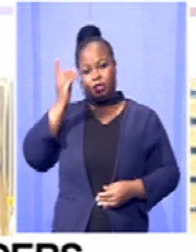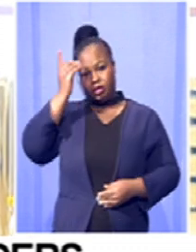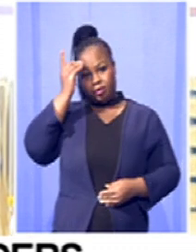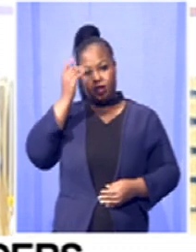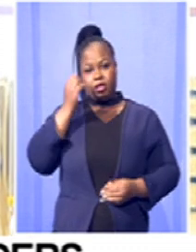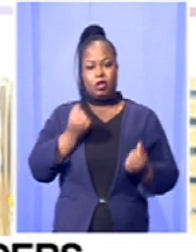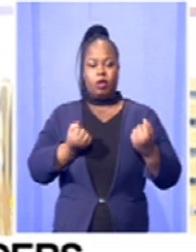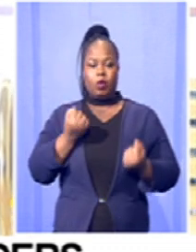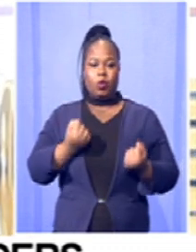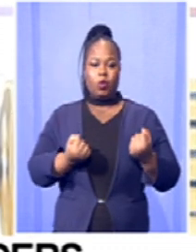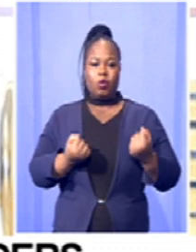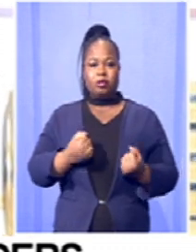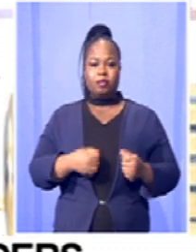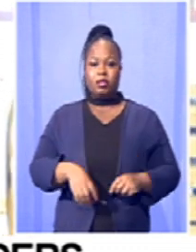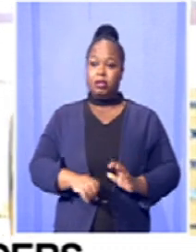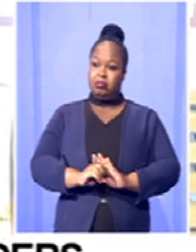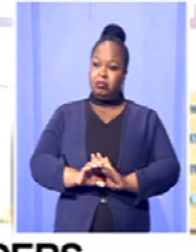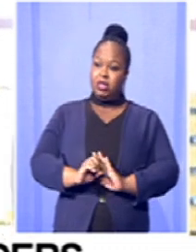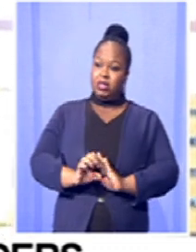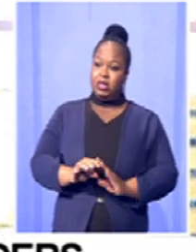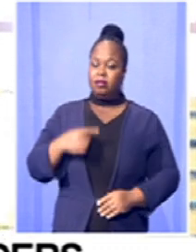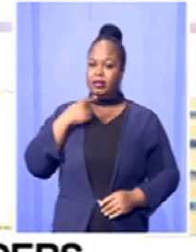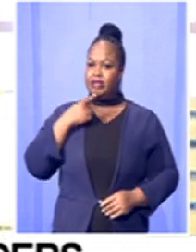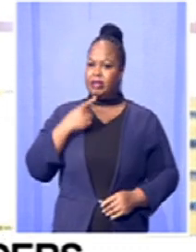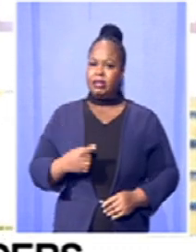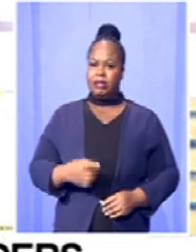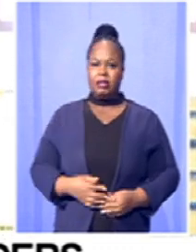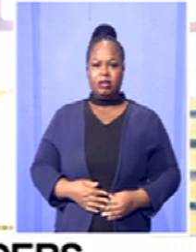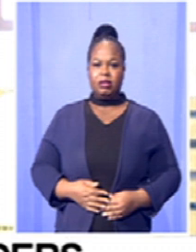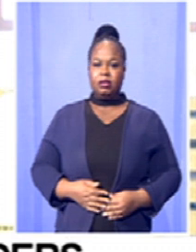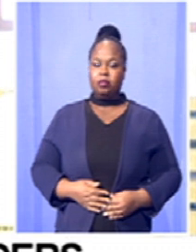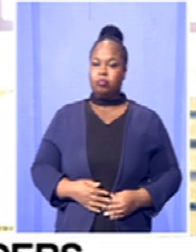did address the media, saying that they cannot